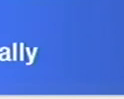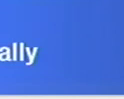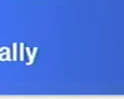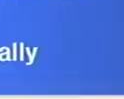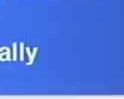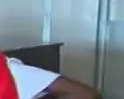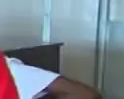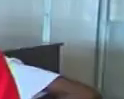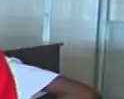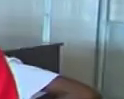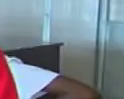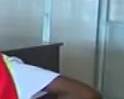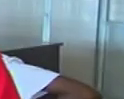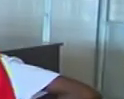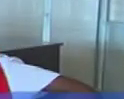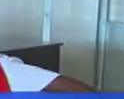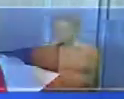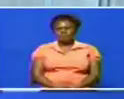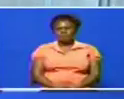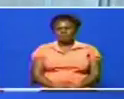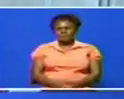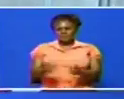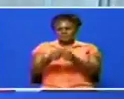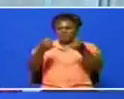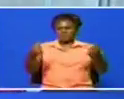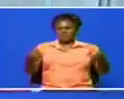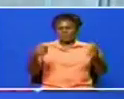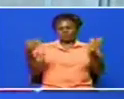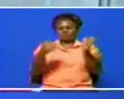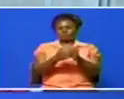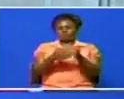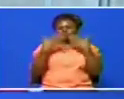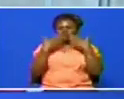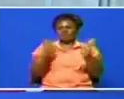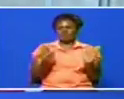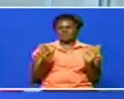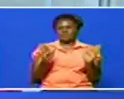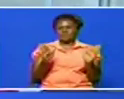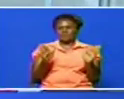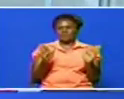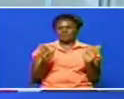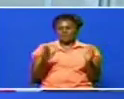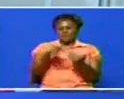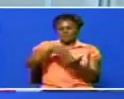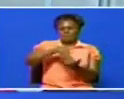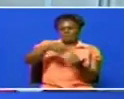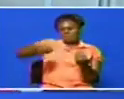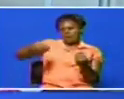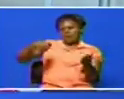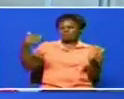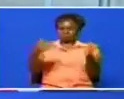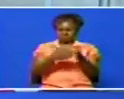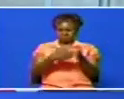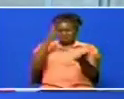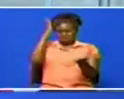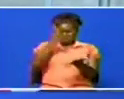Kenyan economy. Tuji tutafanya nini, magazeti zilikataliwa, baby bags ndio hizo zinakataliwa. So we are not